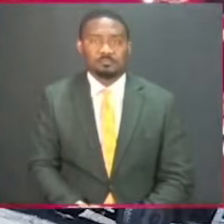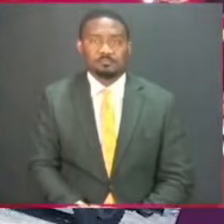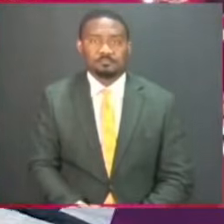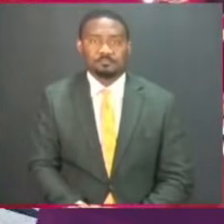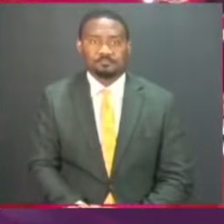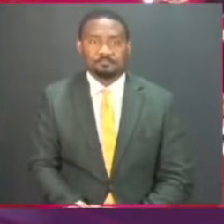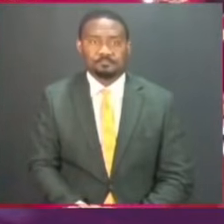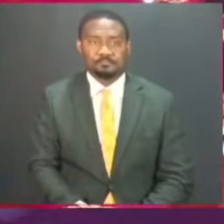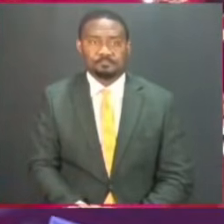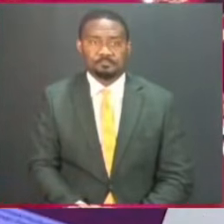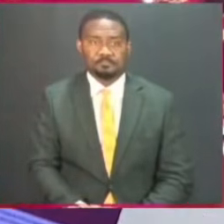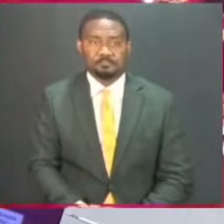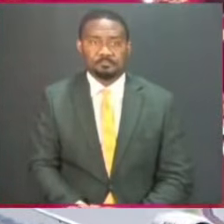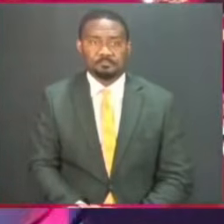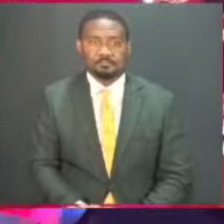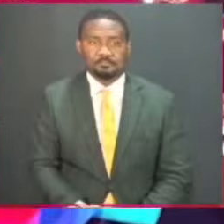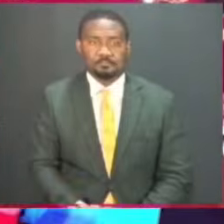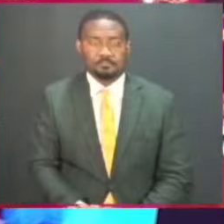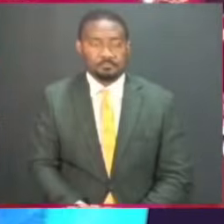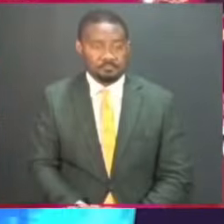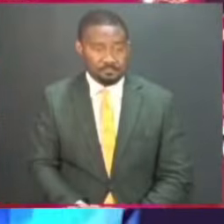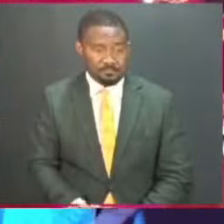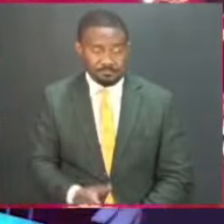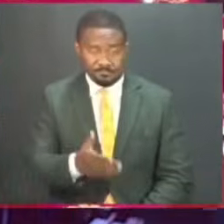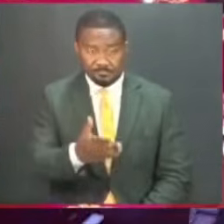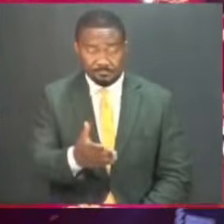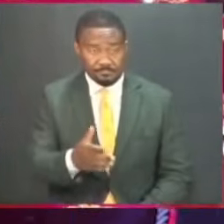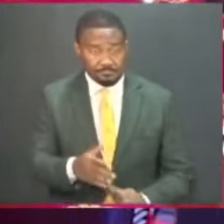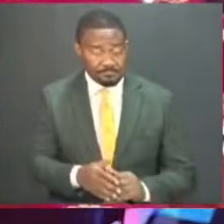Yes, minority friend bench.